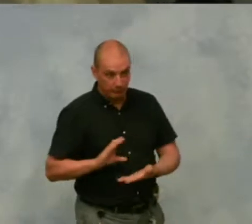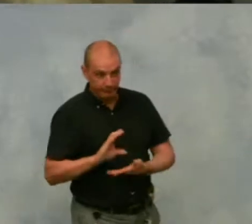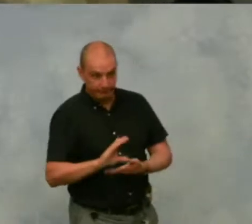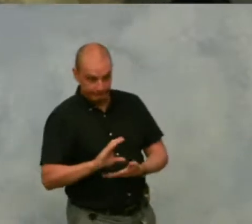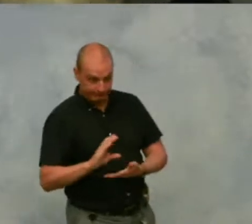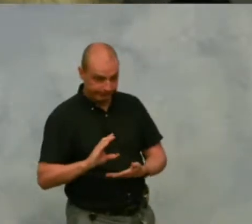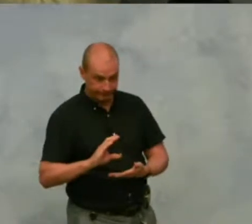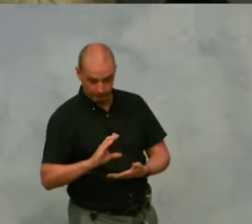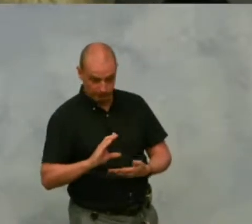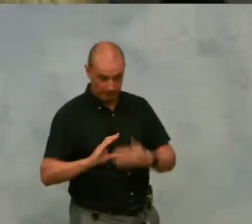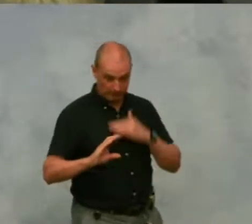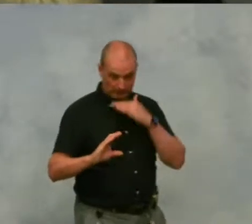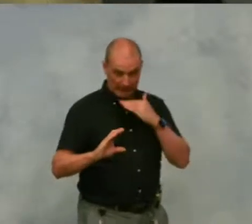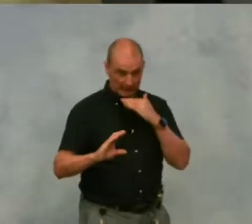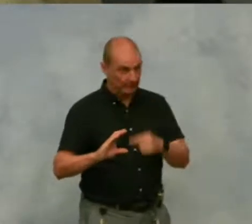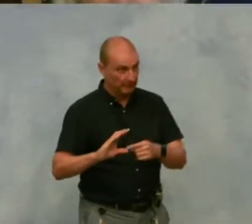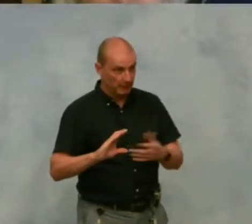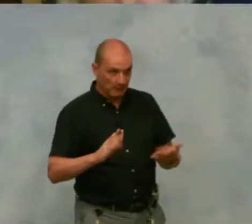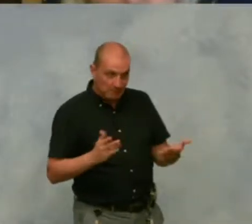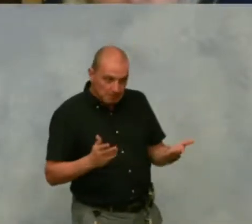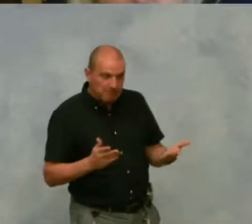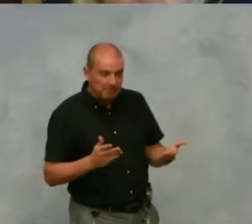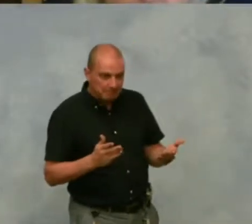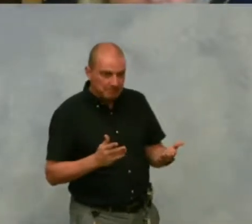Okay, right, Paul.